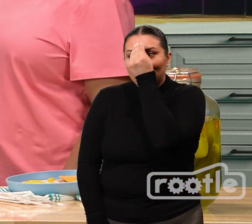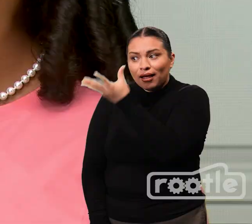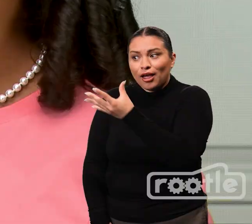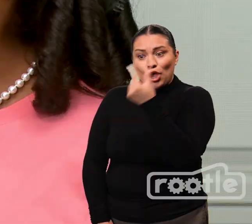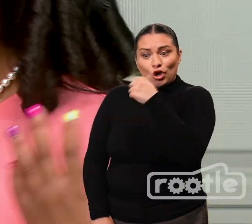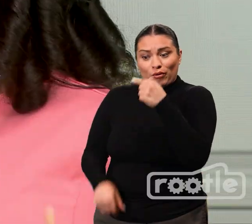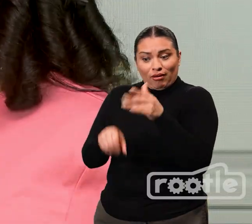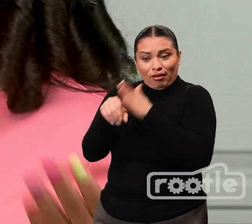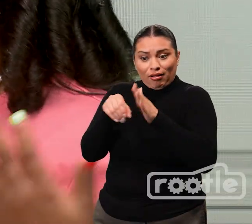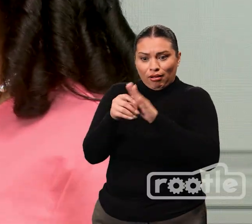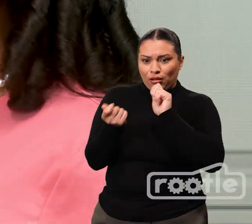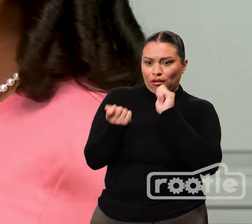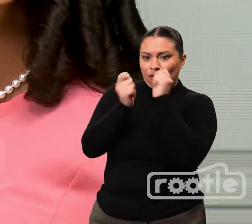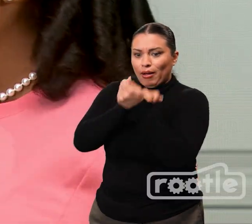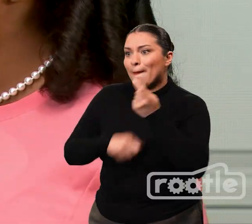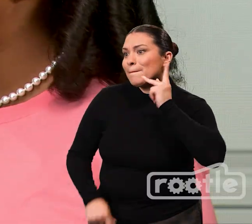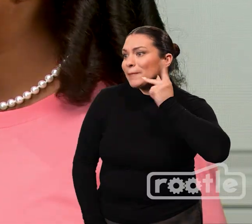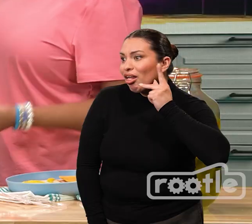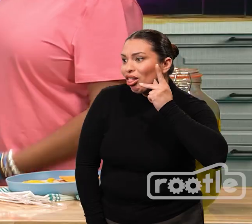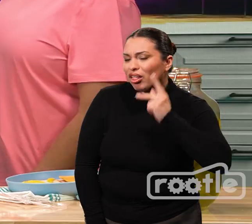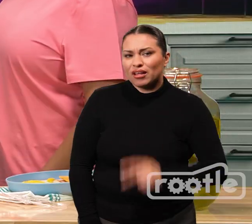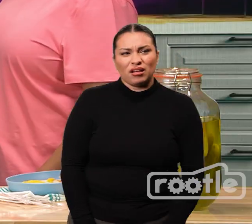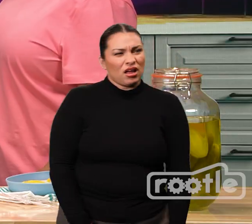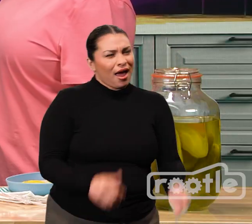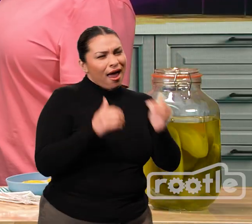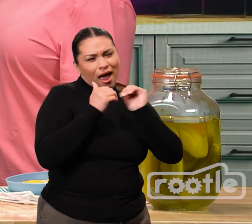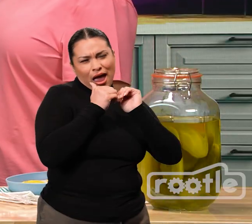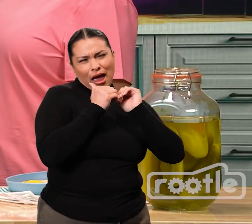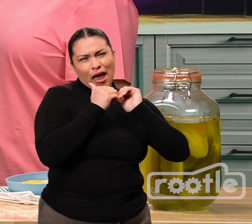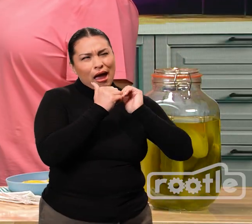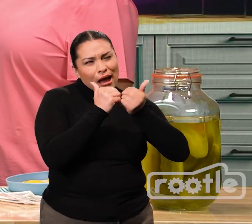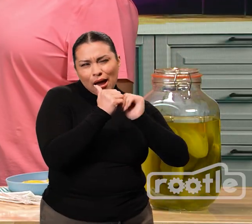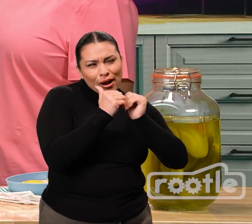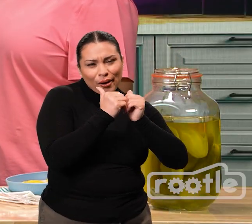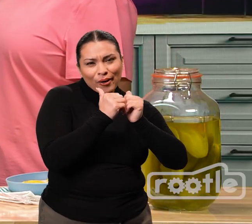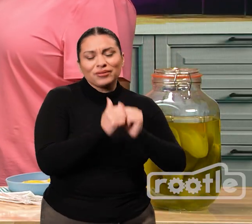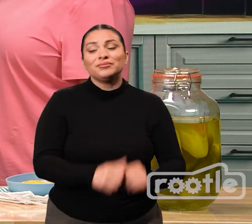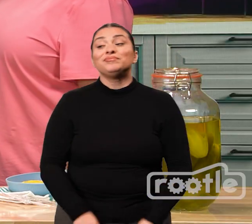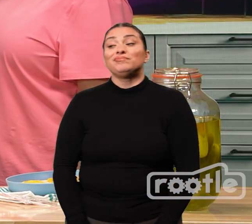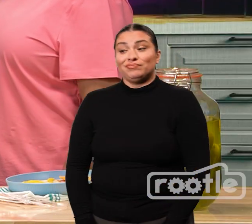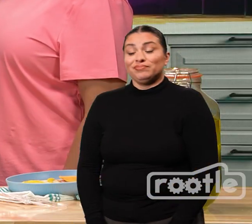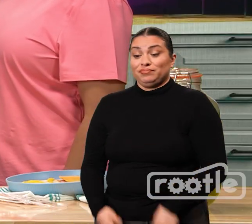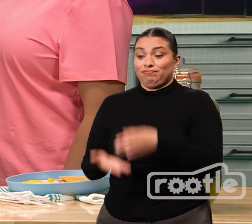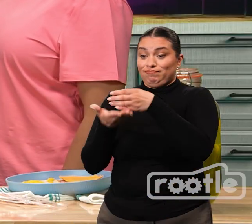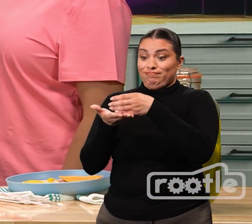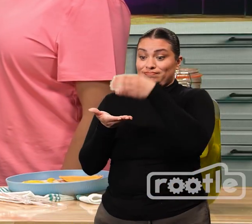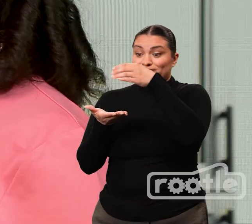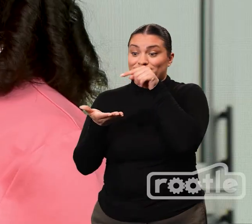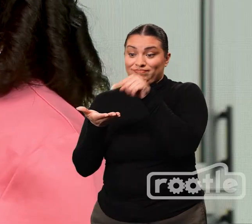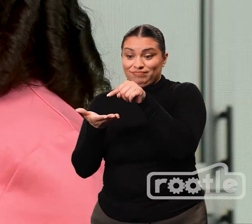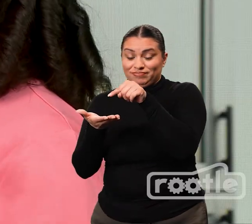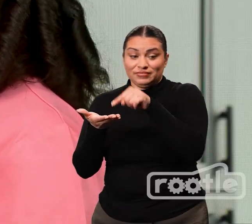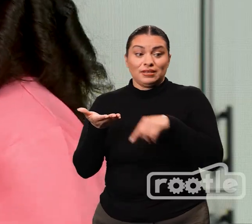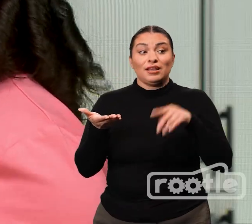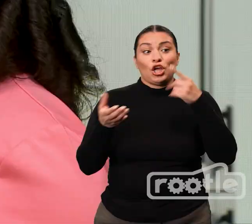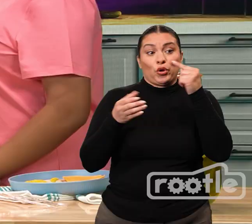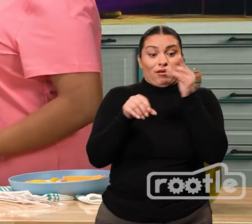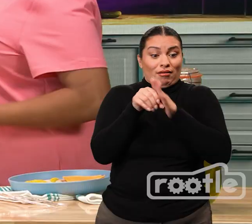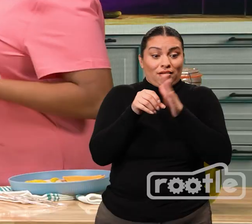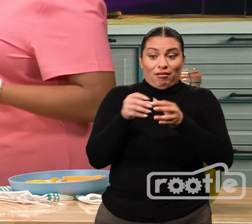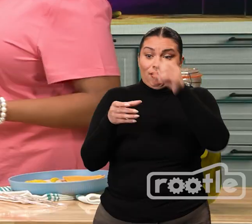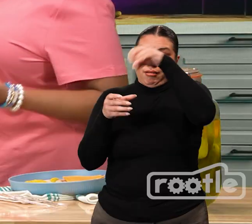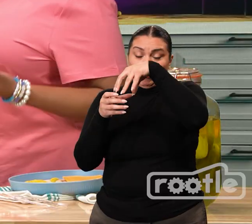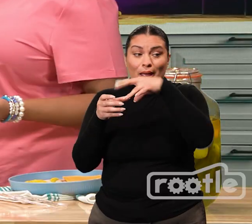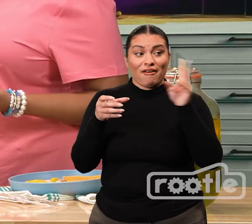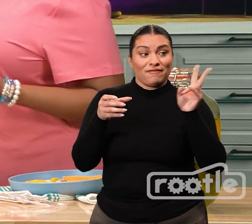have any. Pickles come from cucumbers. Really? How does a cucumber turn into a pickle? Well, with science,